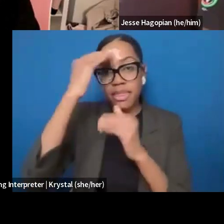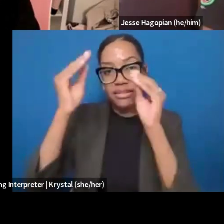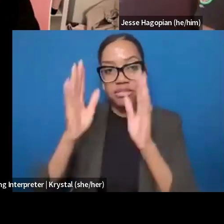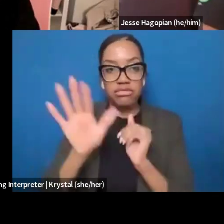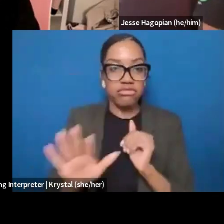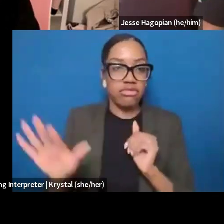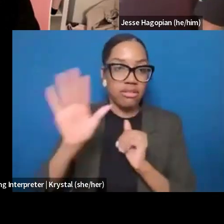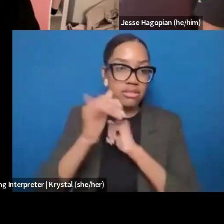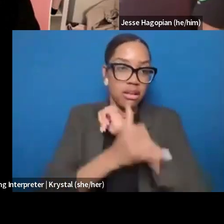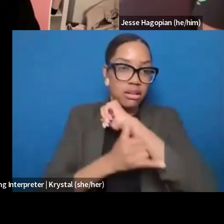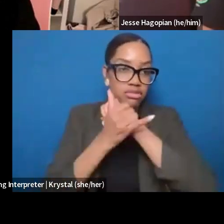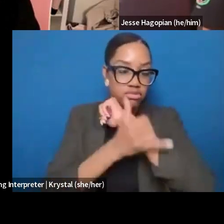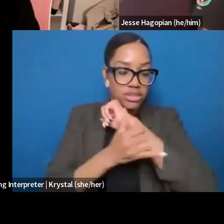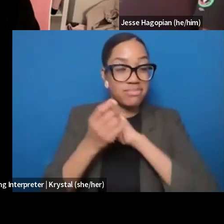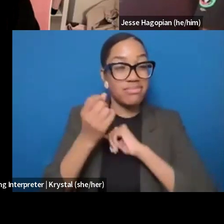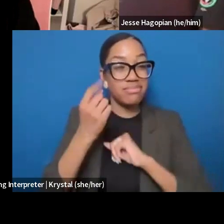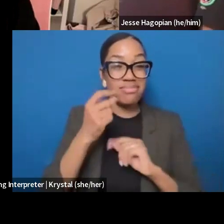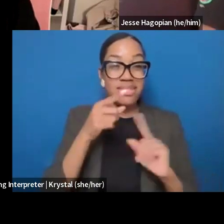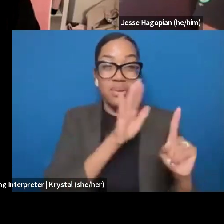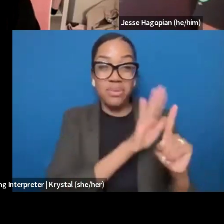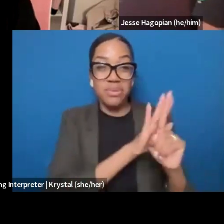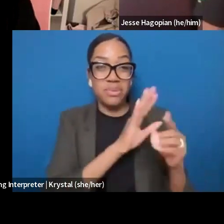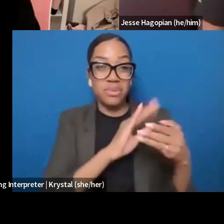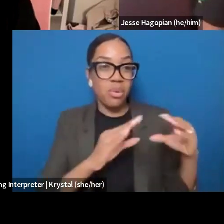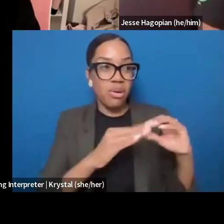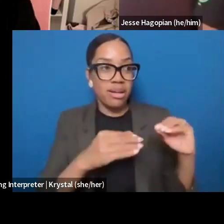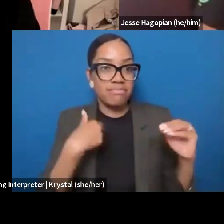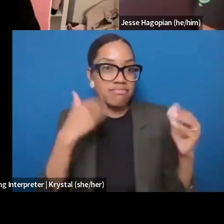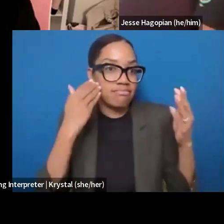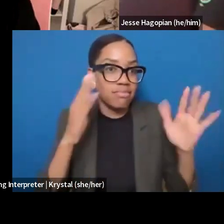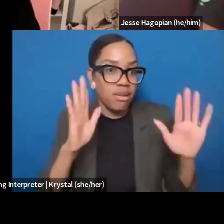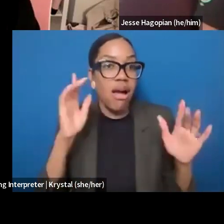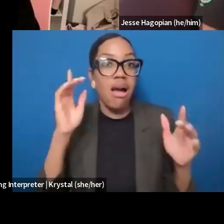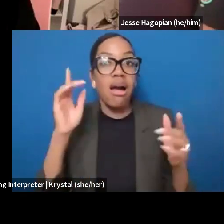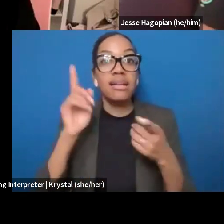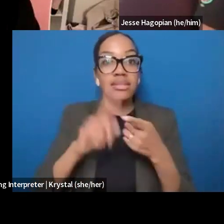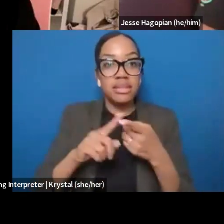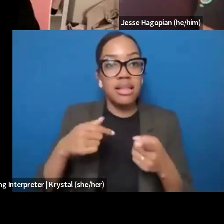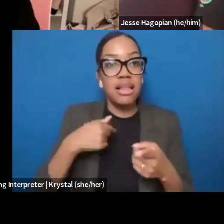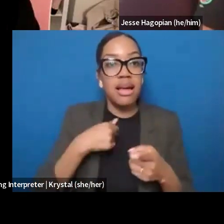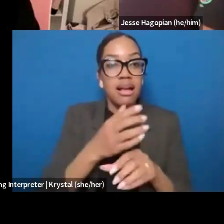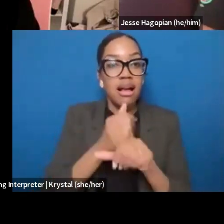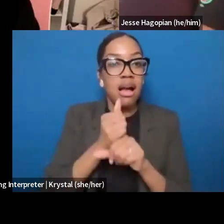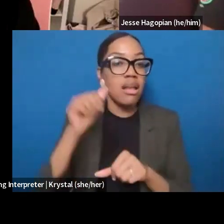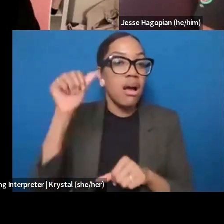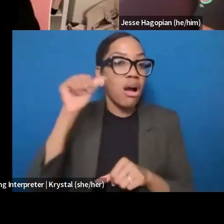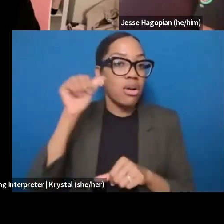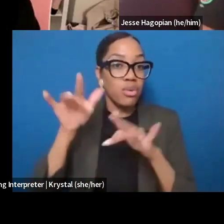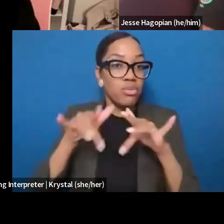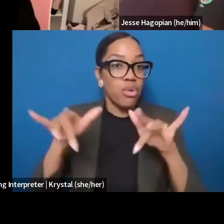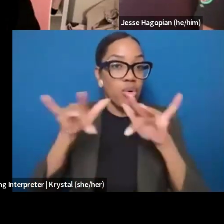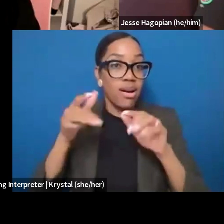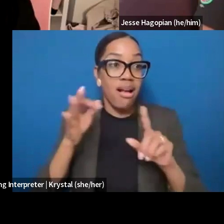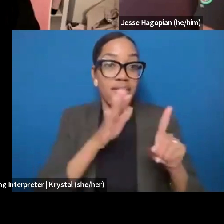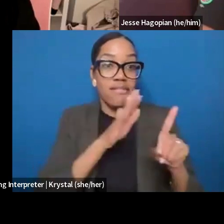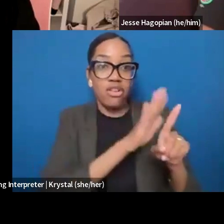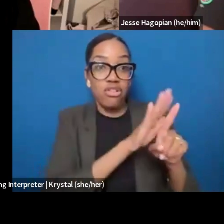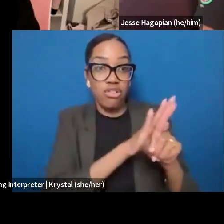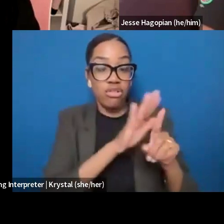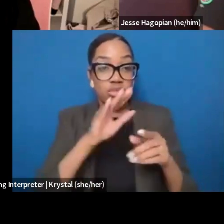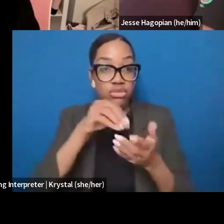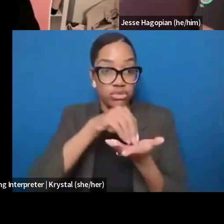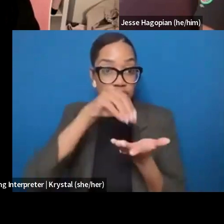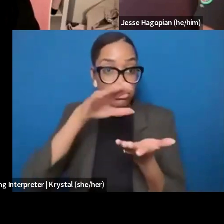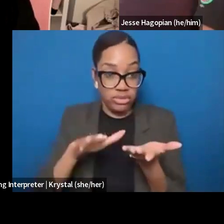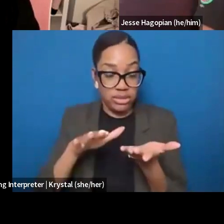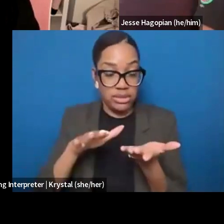that story. It wasn't until I kind of came across an audio recording of Tessie McGee's student um, recounting